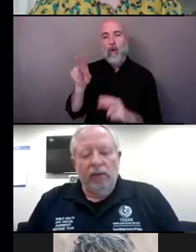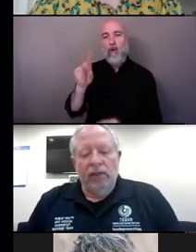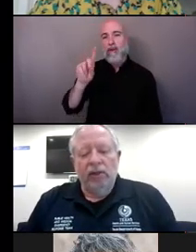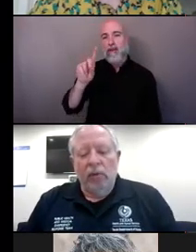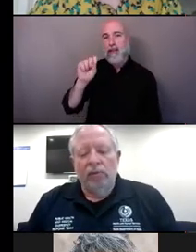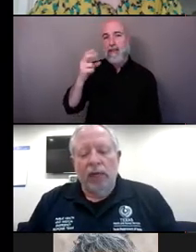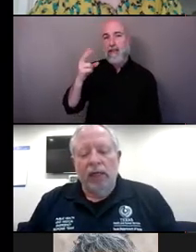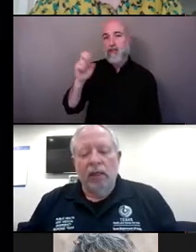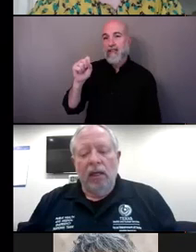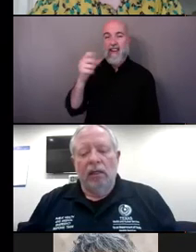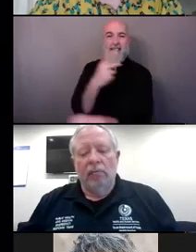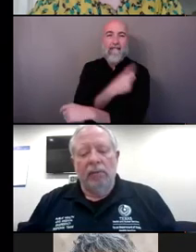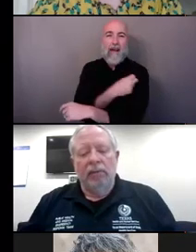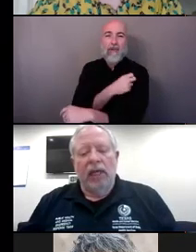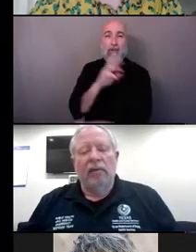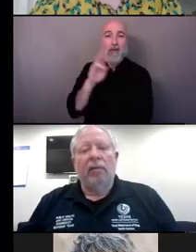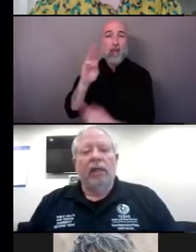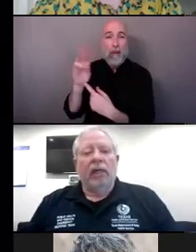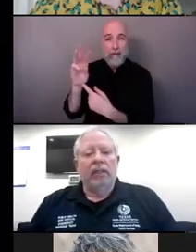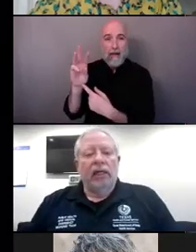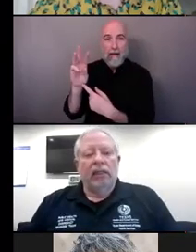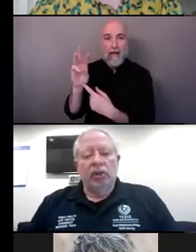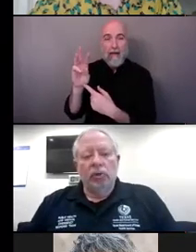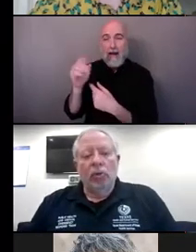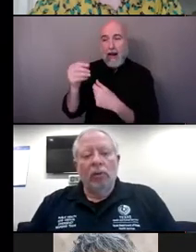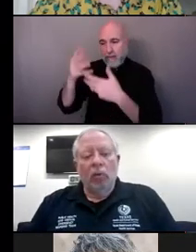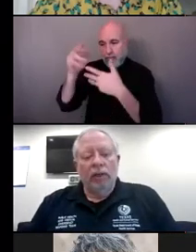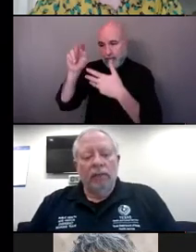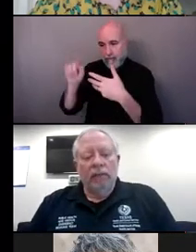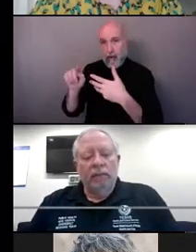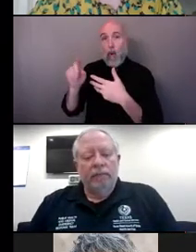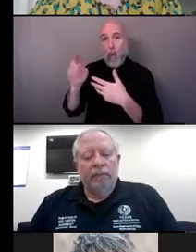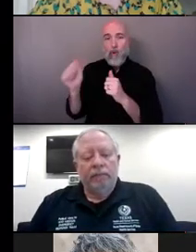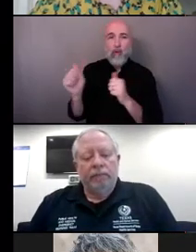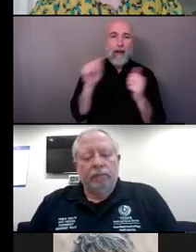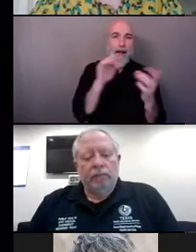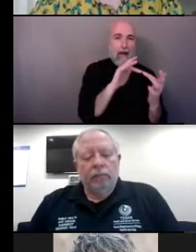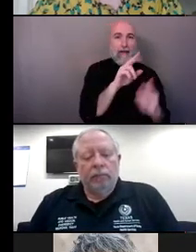DSHS vaccination website and can be obtained by contacting 211.